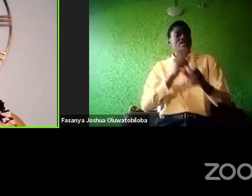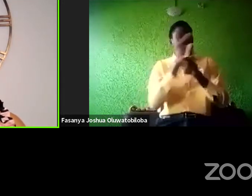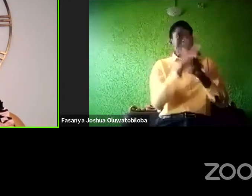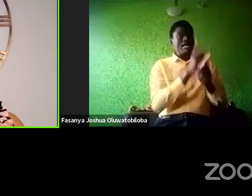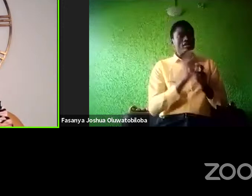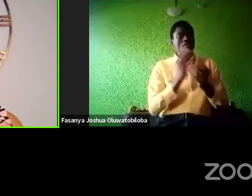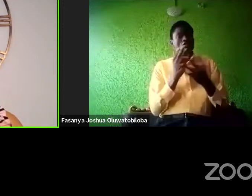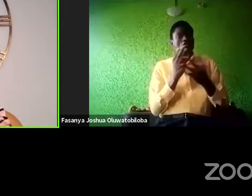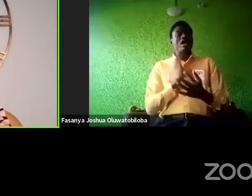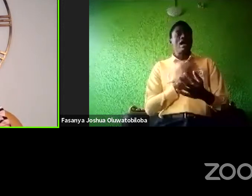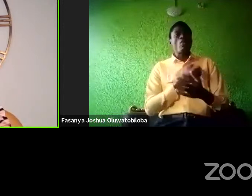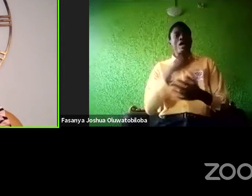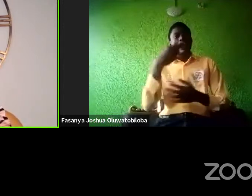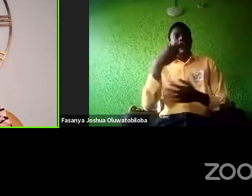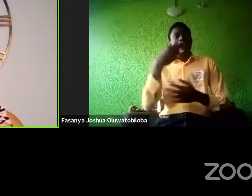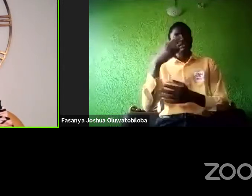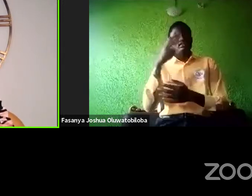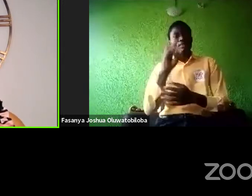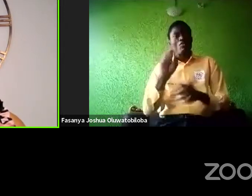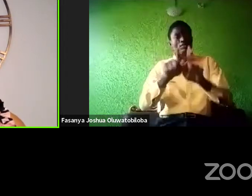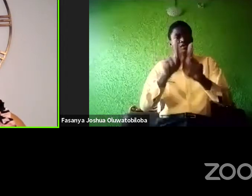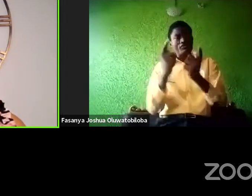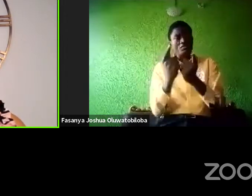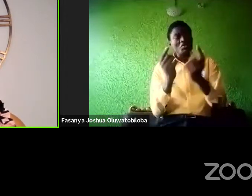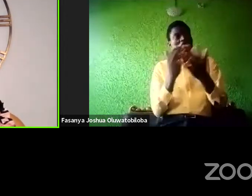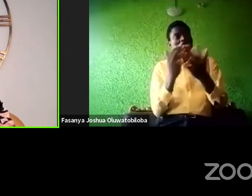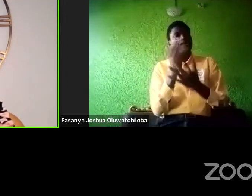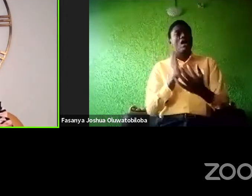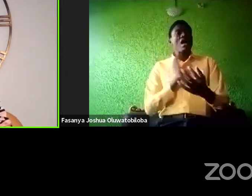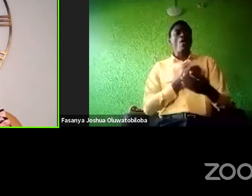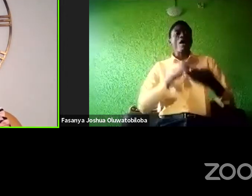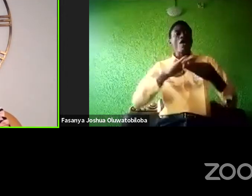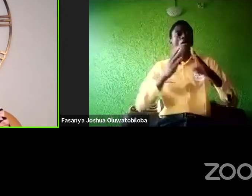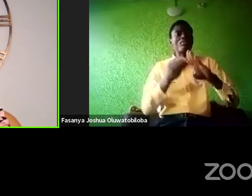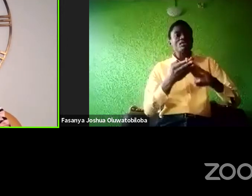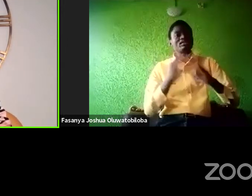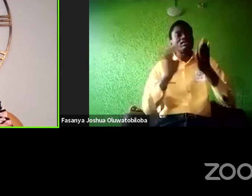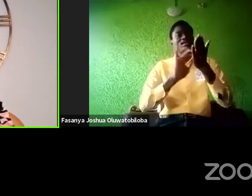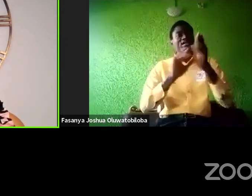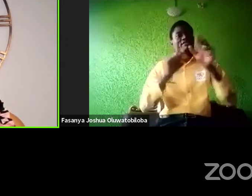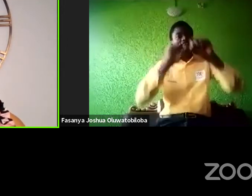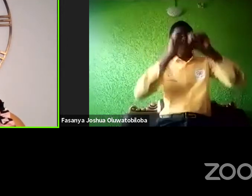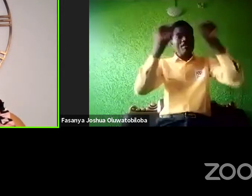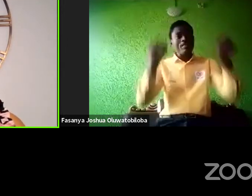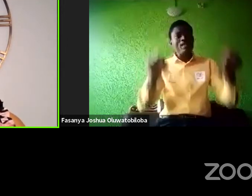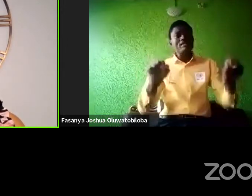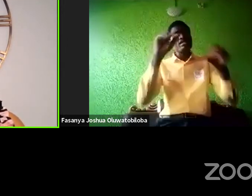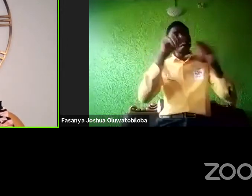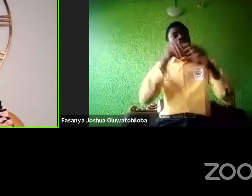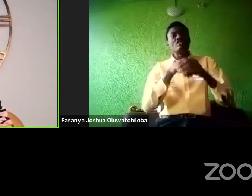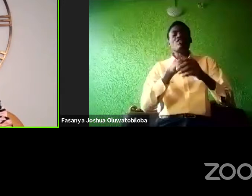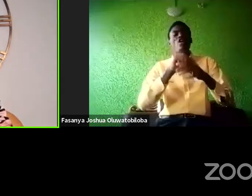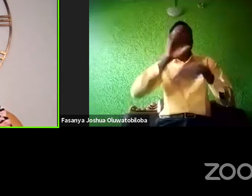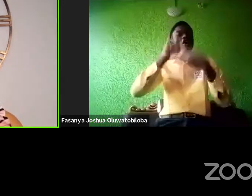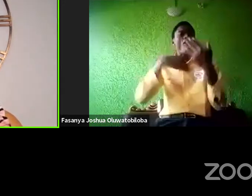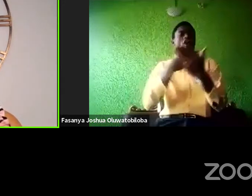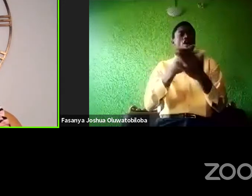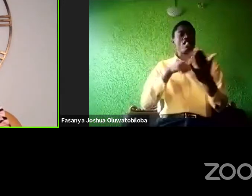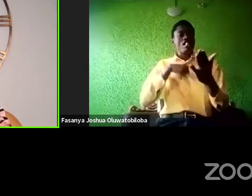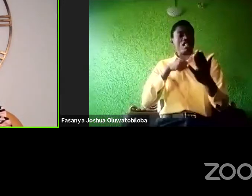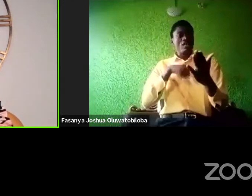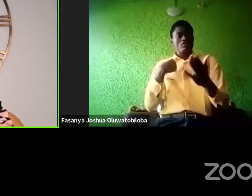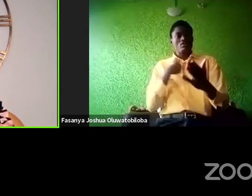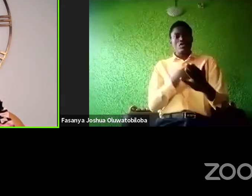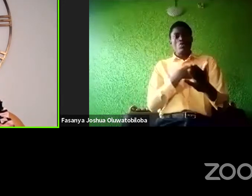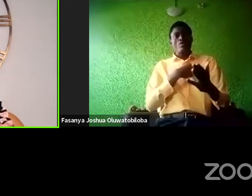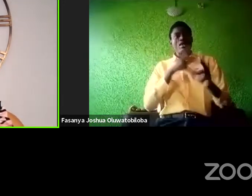our community pharmacy retail outlets all over Lagos. This we do by providing quality pharmaceutical